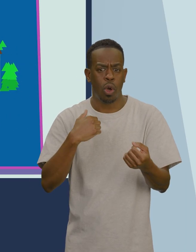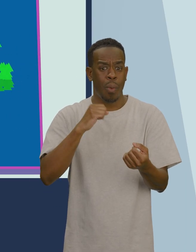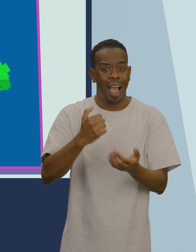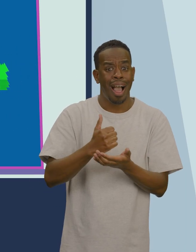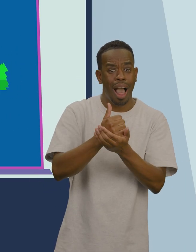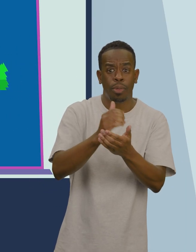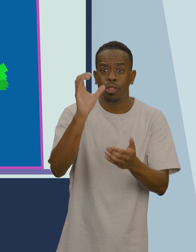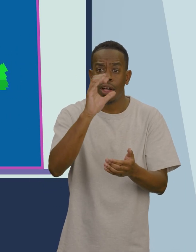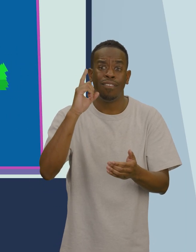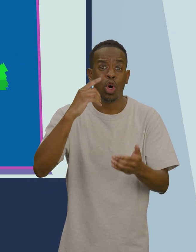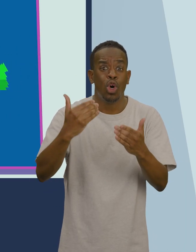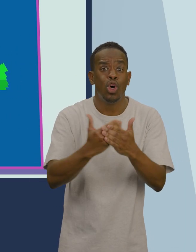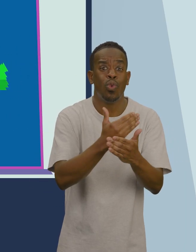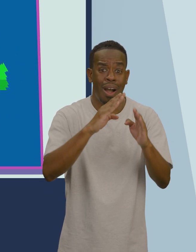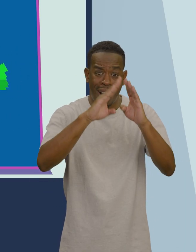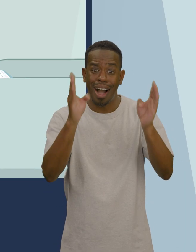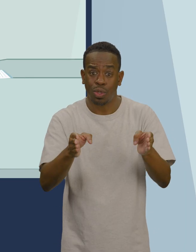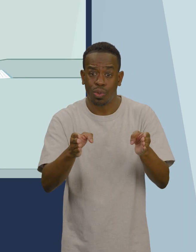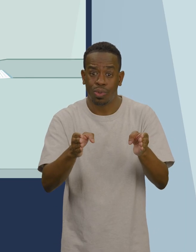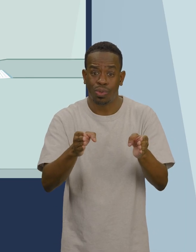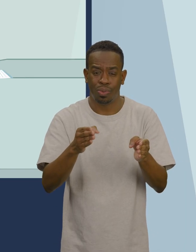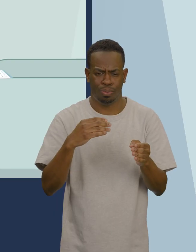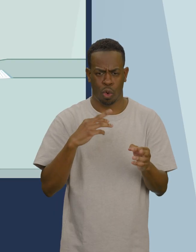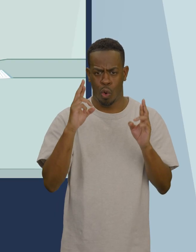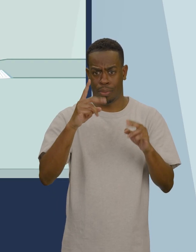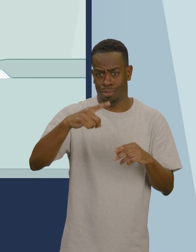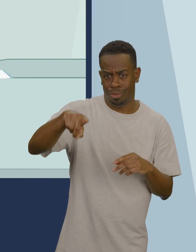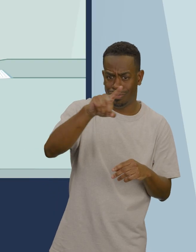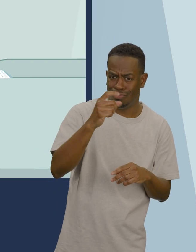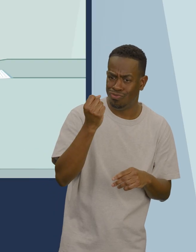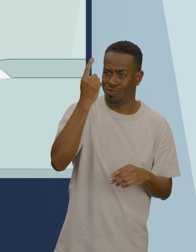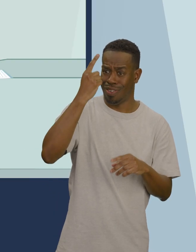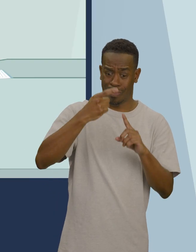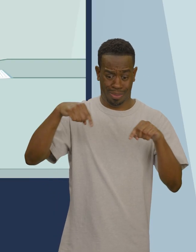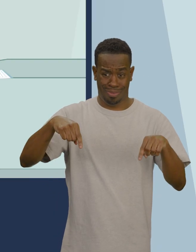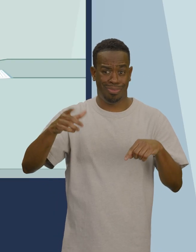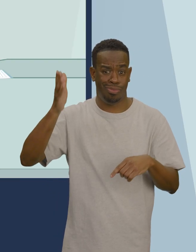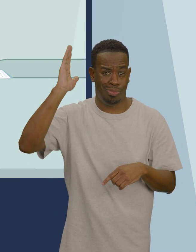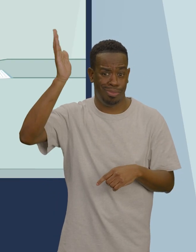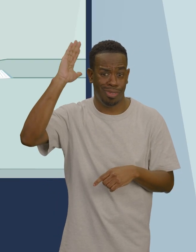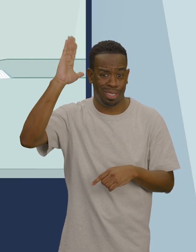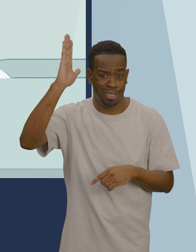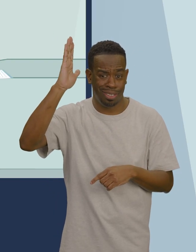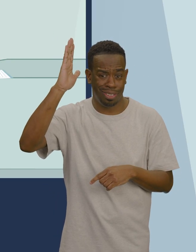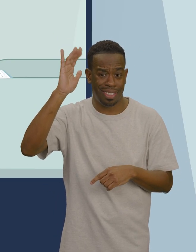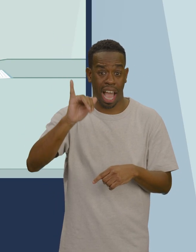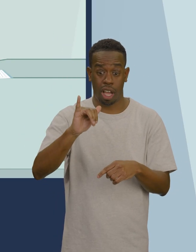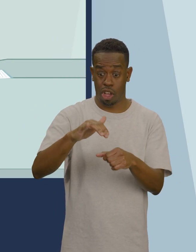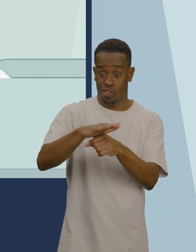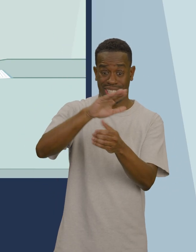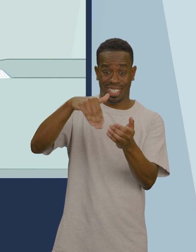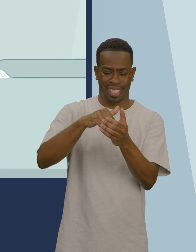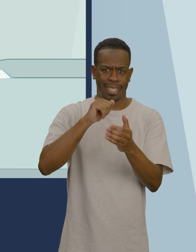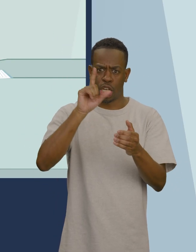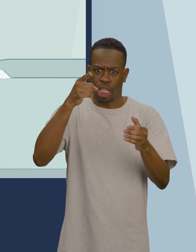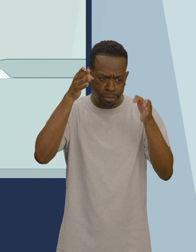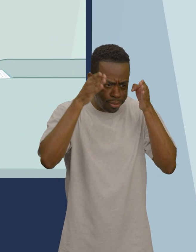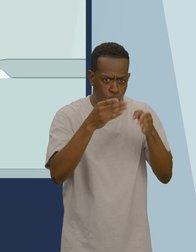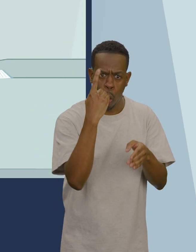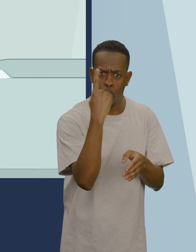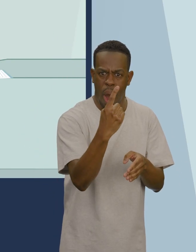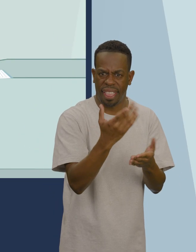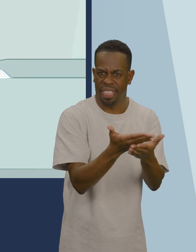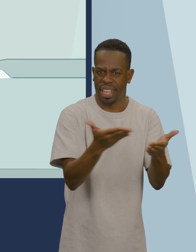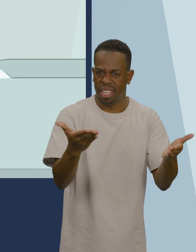can help look for new living arrangements. I hope that people take away from this great Dex talk that the Regional Center isn't just